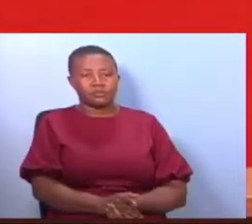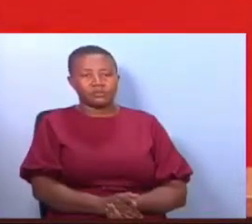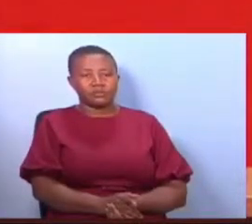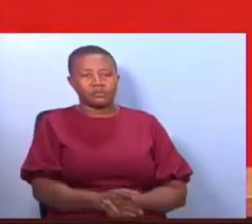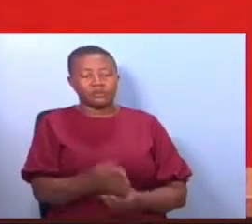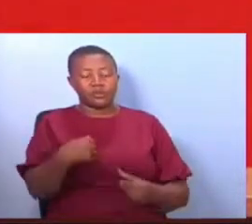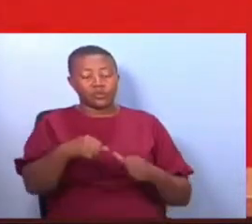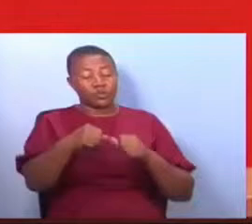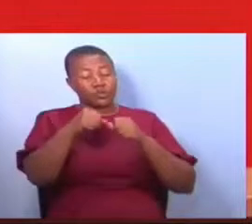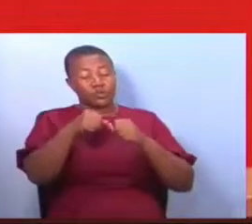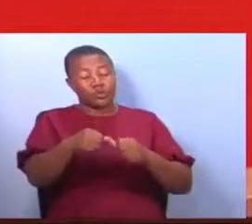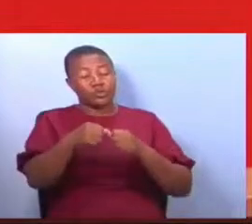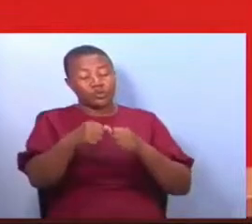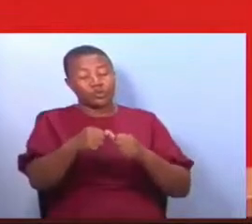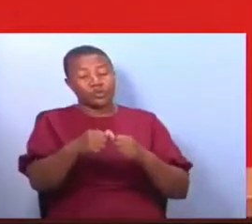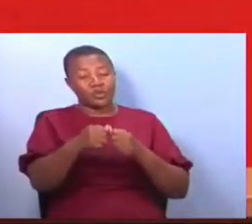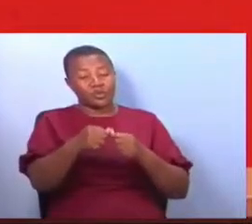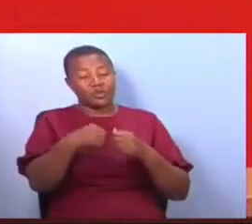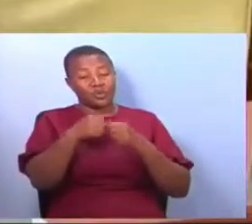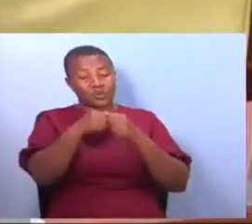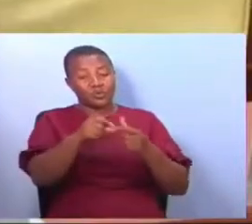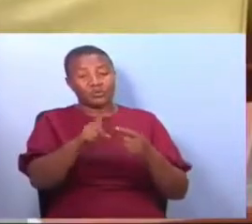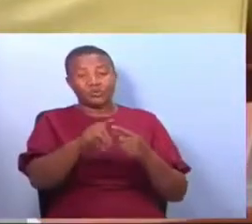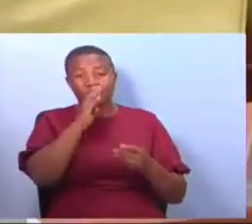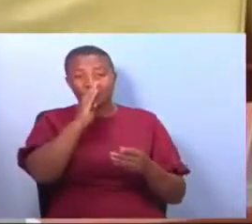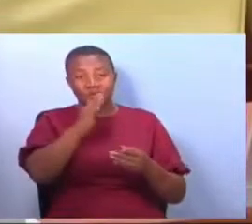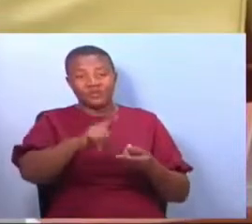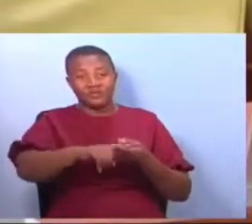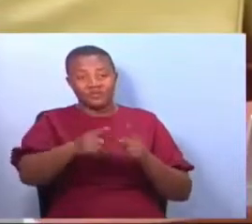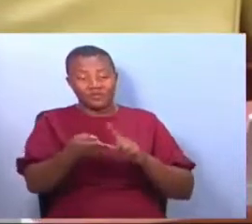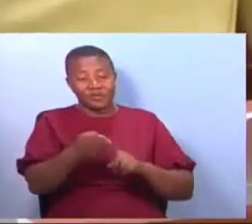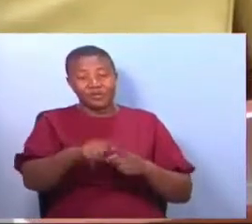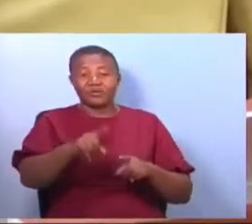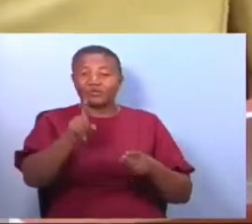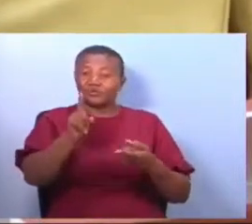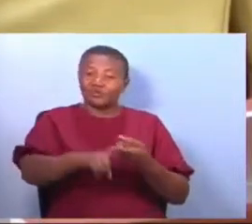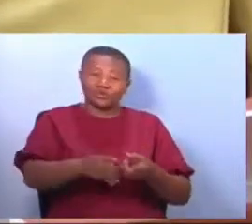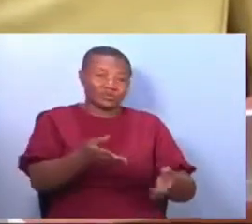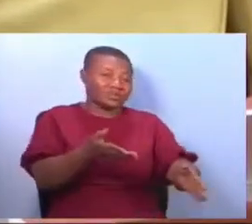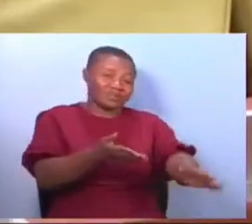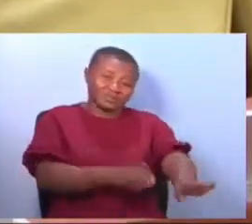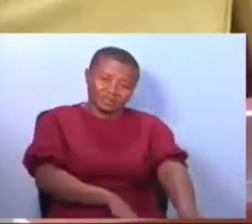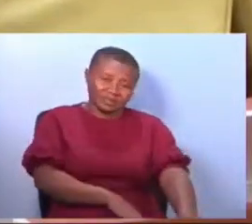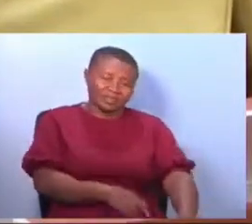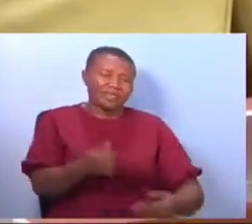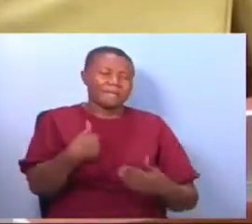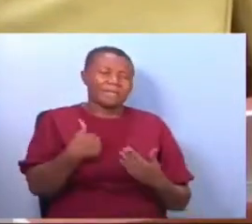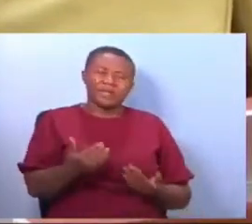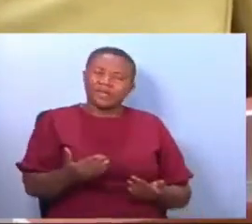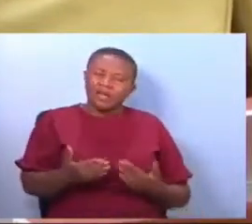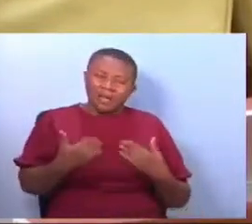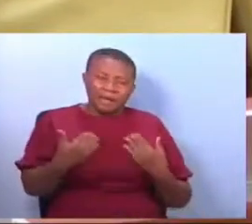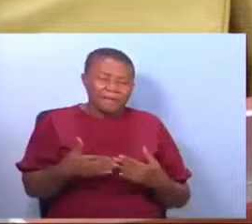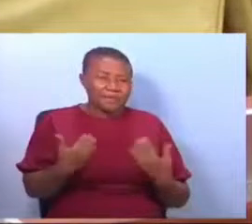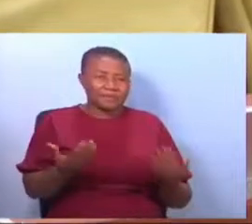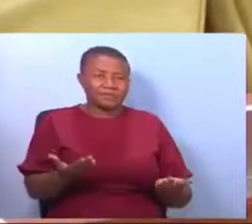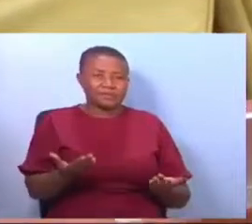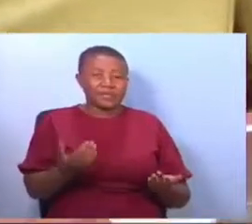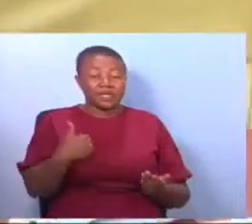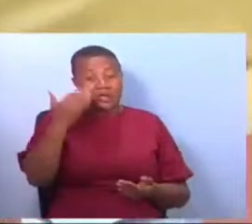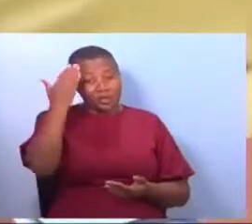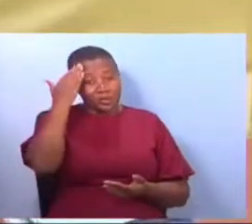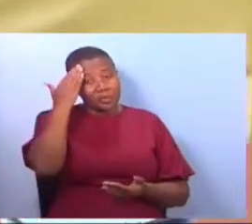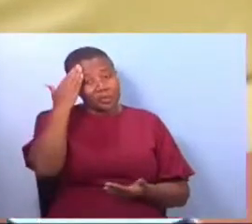remain friends and brothers till casket. I'm happy, Mr. Speaker. I know that